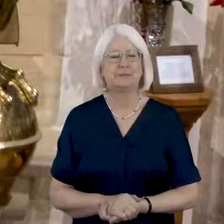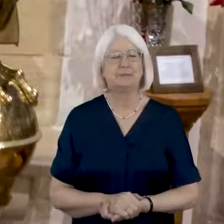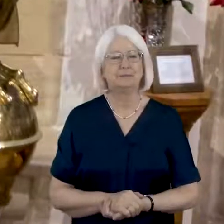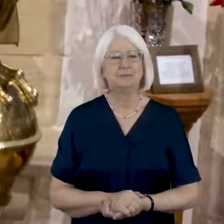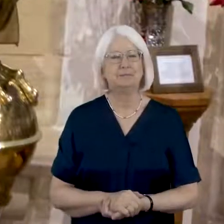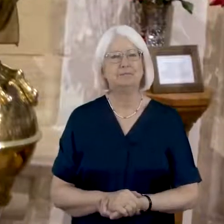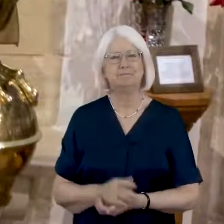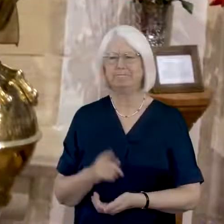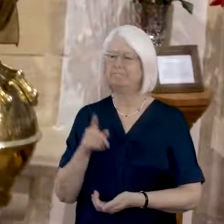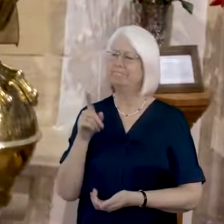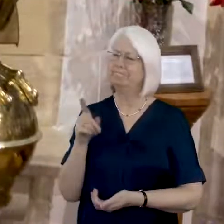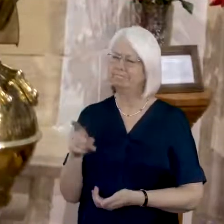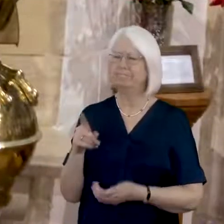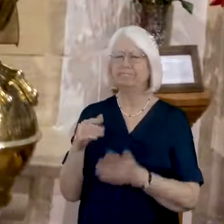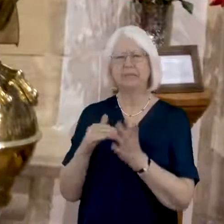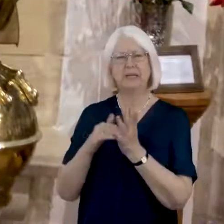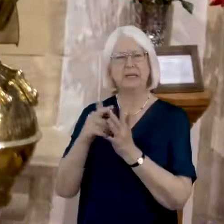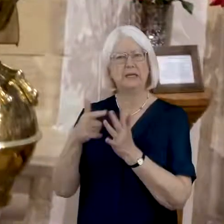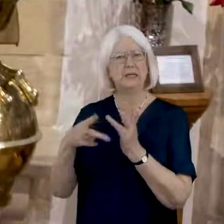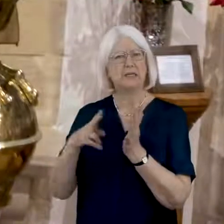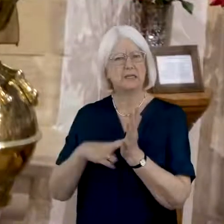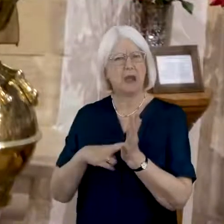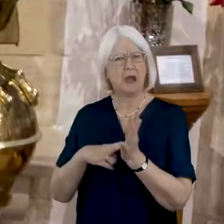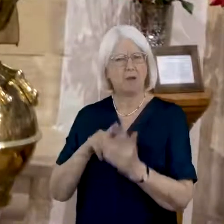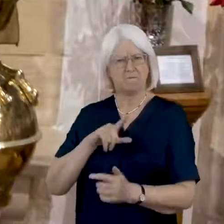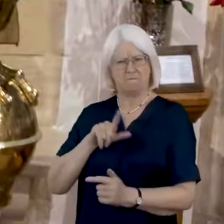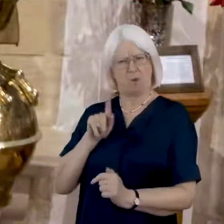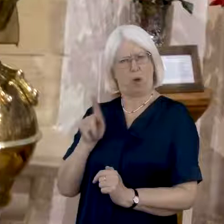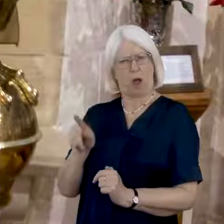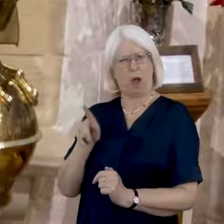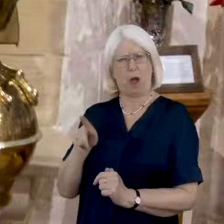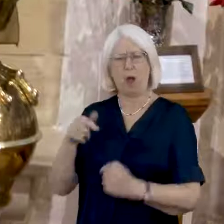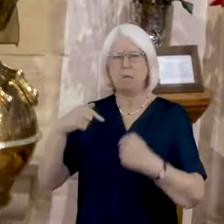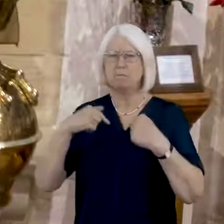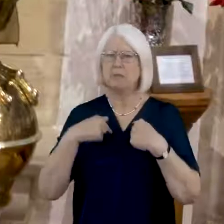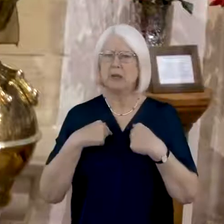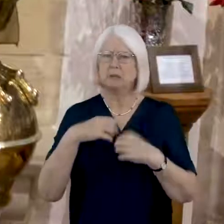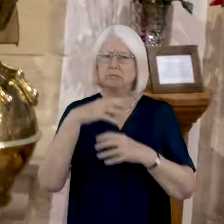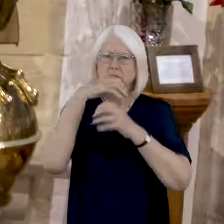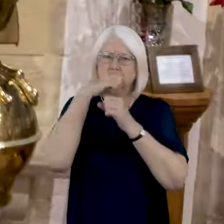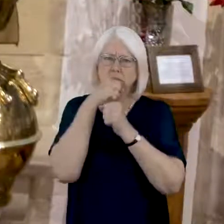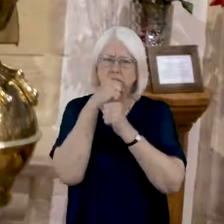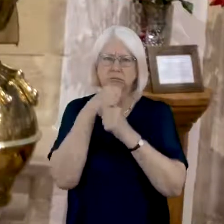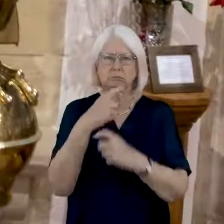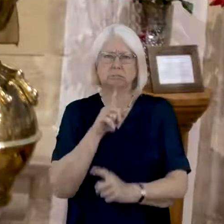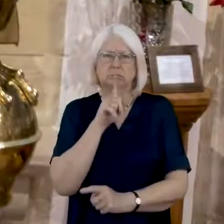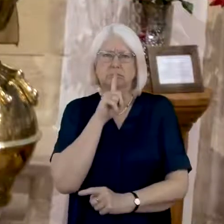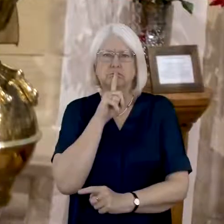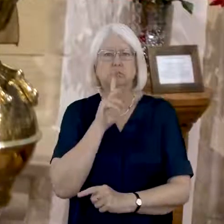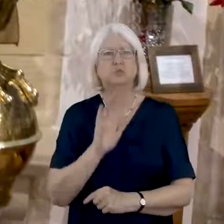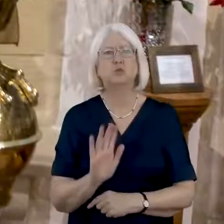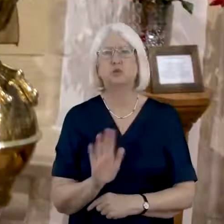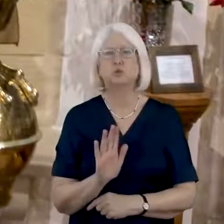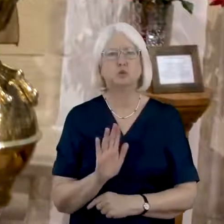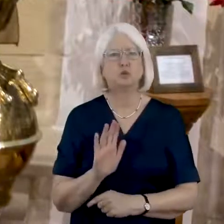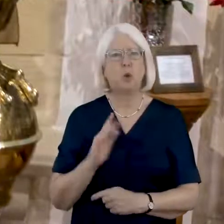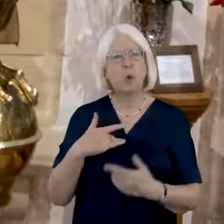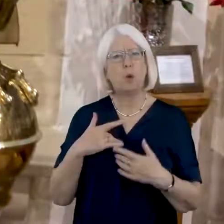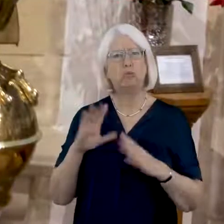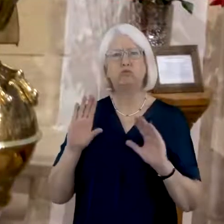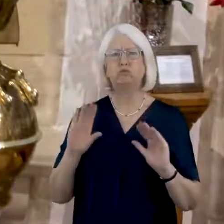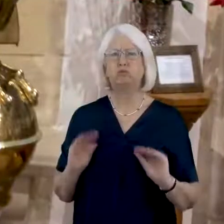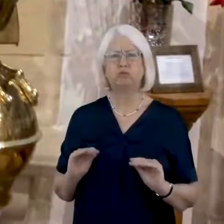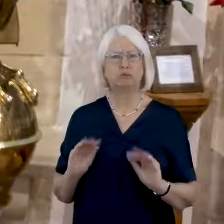For Zion's sake I will not keep silent, and for Jerusalem's sake I will not rest, until